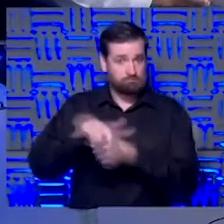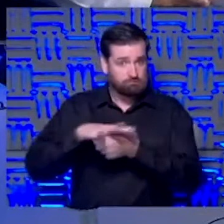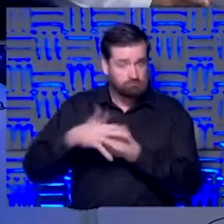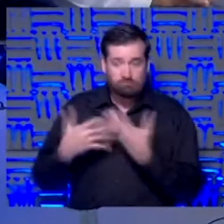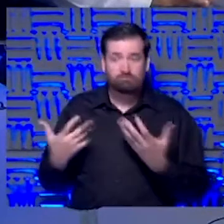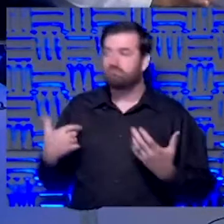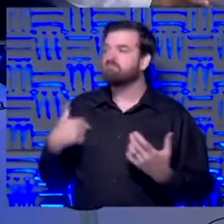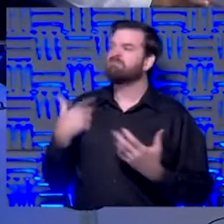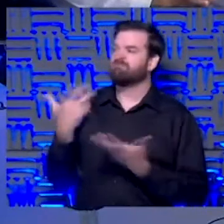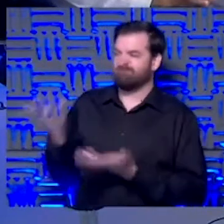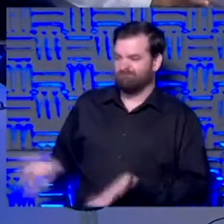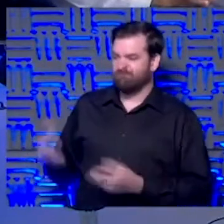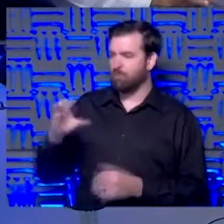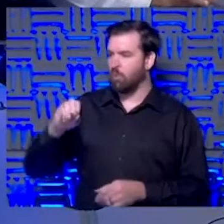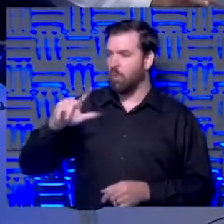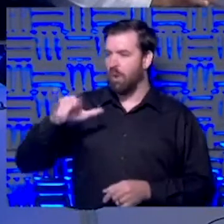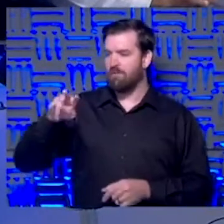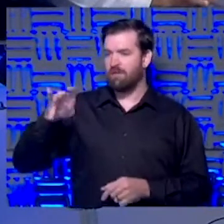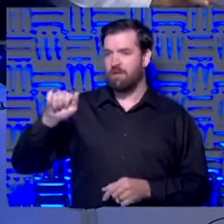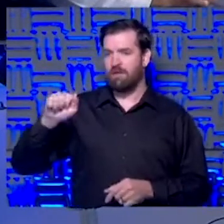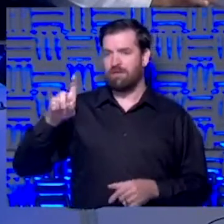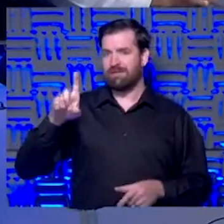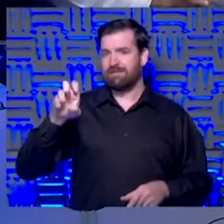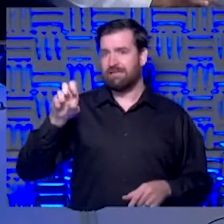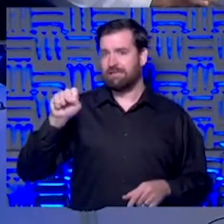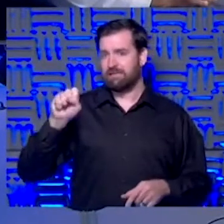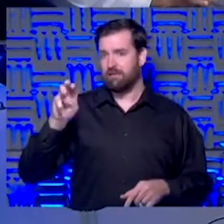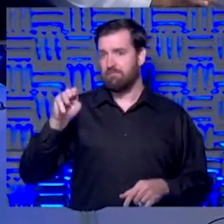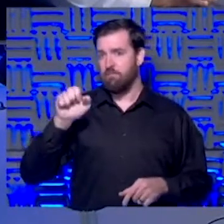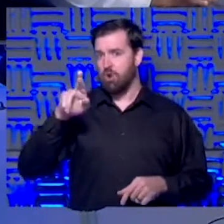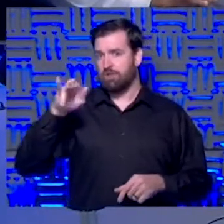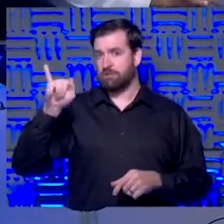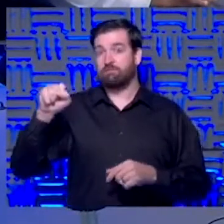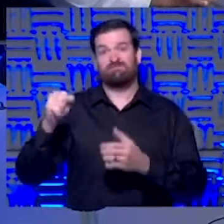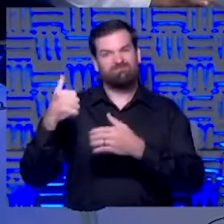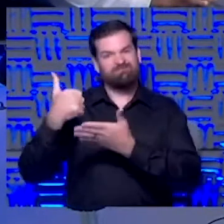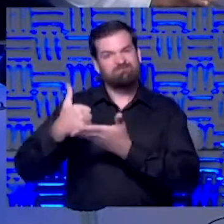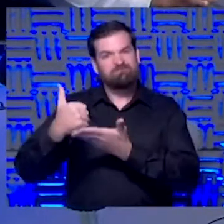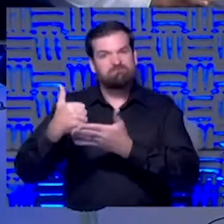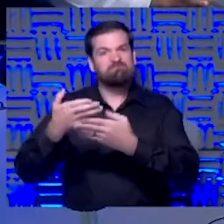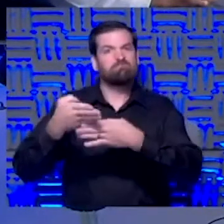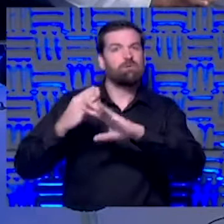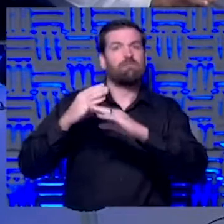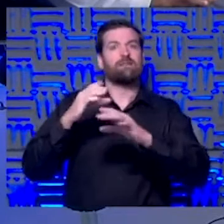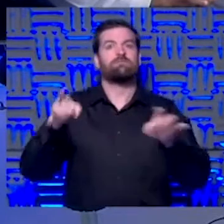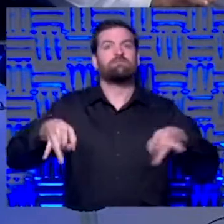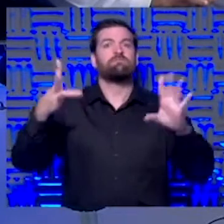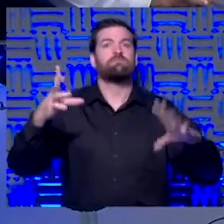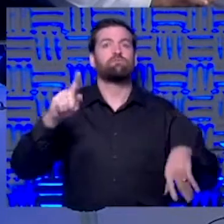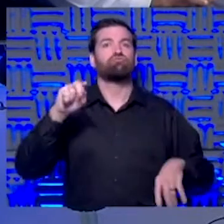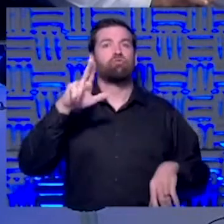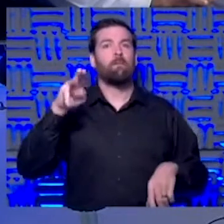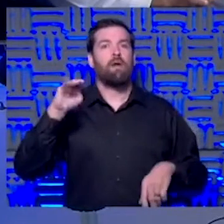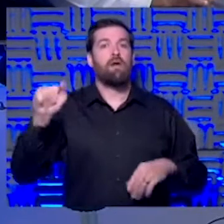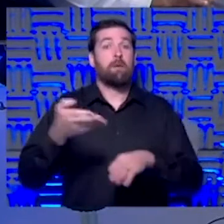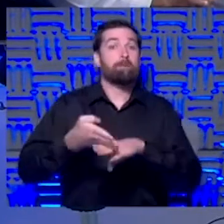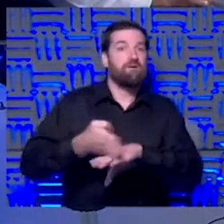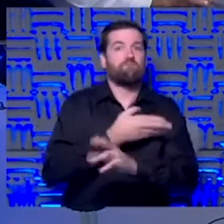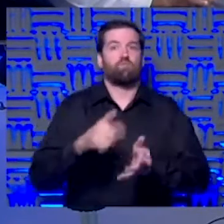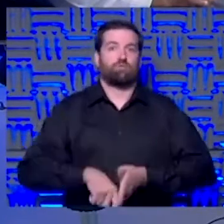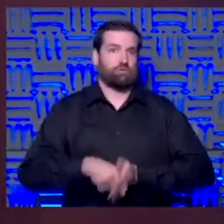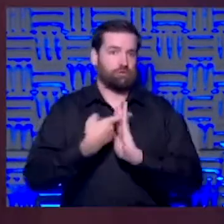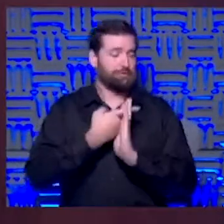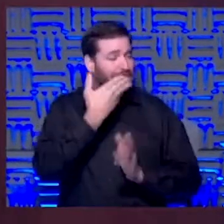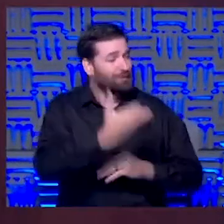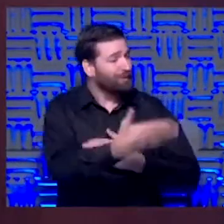our guest here in studio, Olivia Desmarais, whose job is to help prevent trauma in our communities before it even begins. Good morning to you,